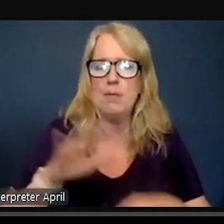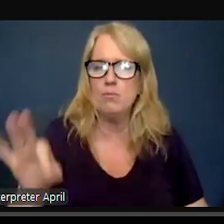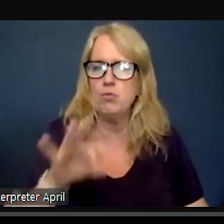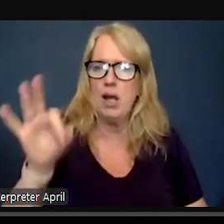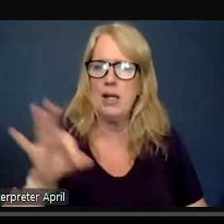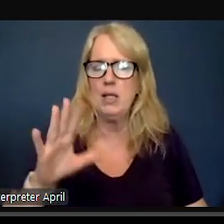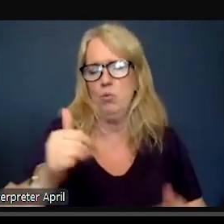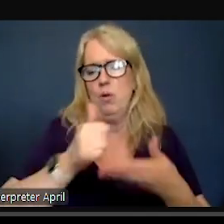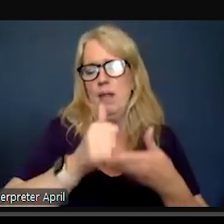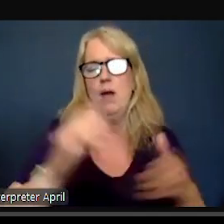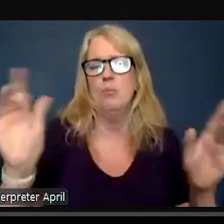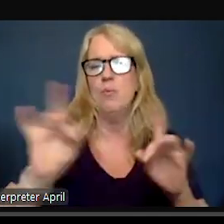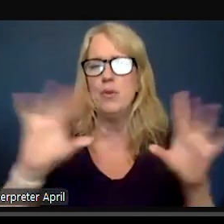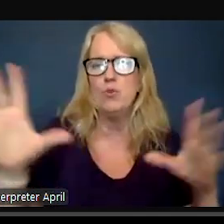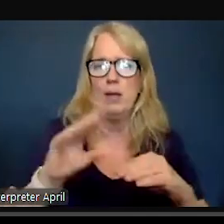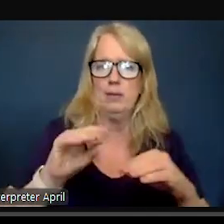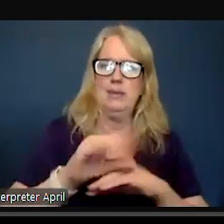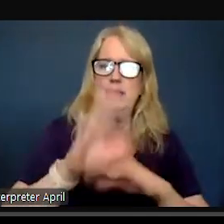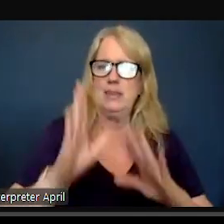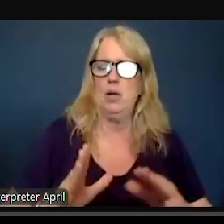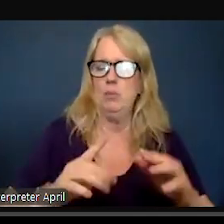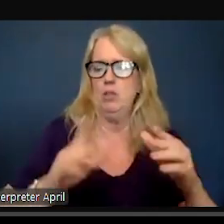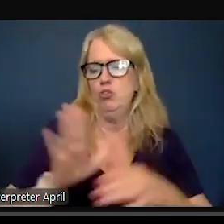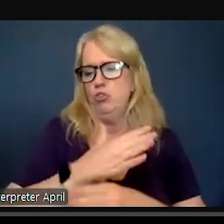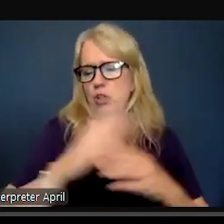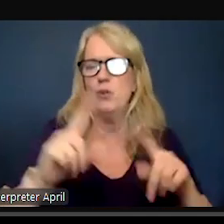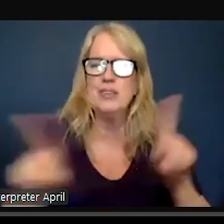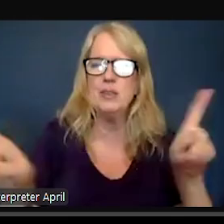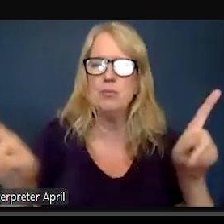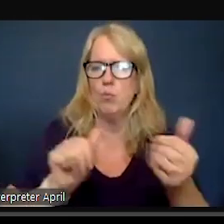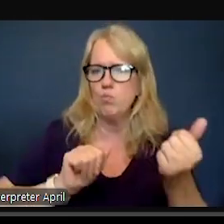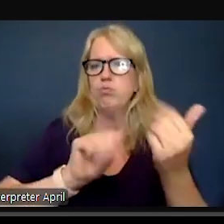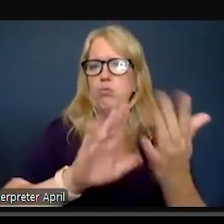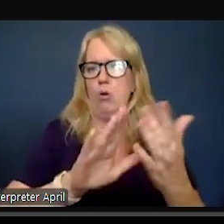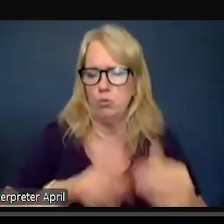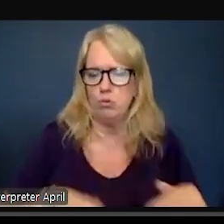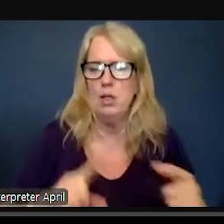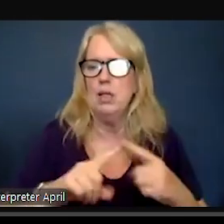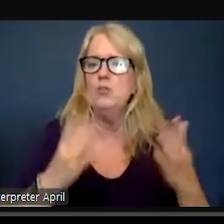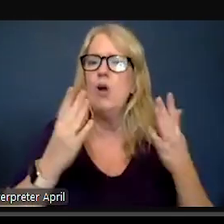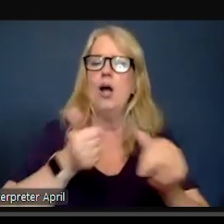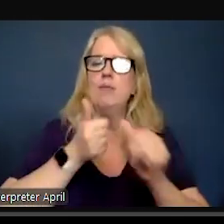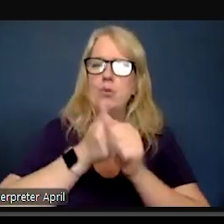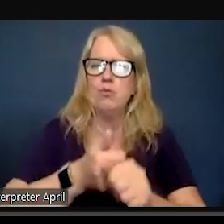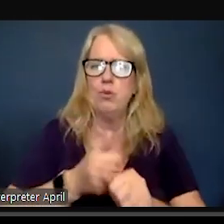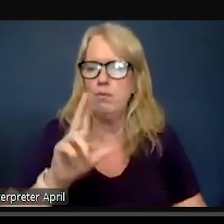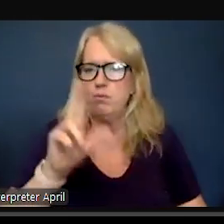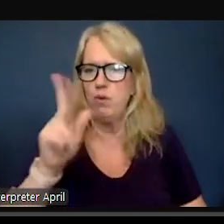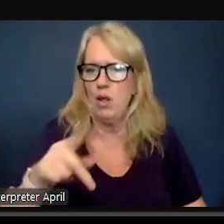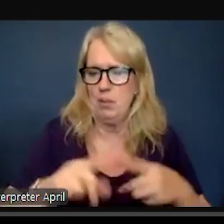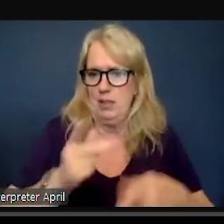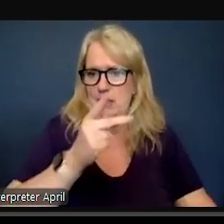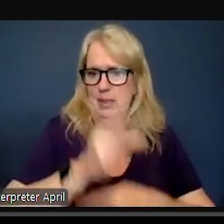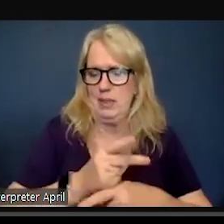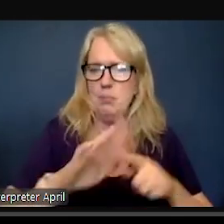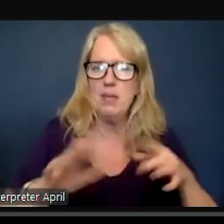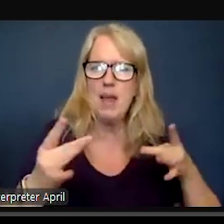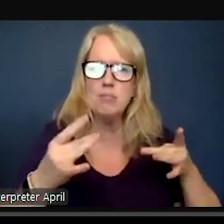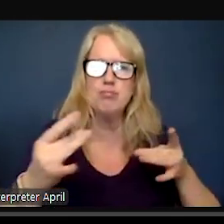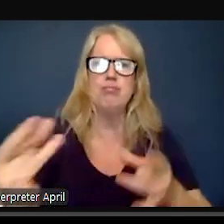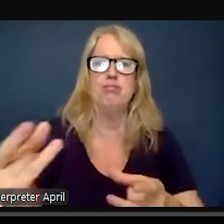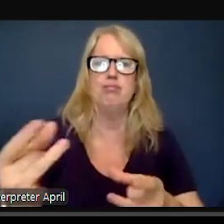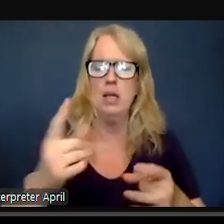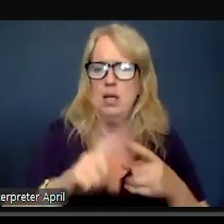it just helps our crisis counselors to share different approaches to offering those follow-ups and then keeping those workflows and processes